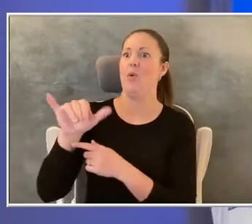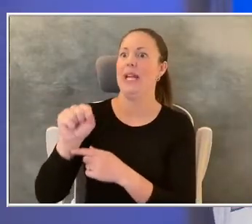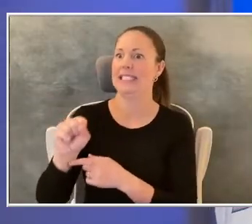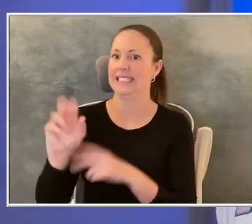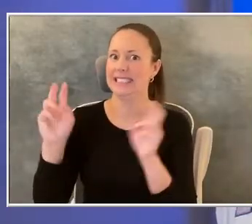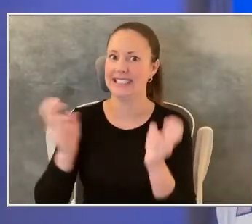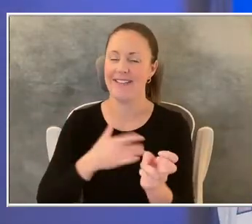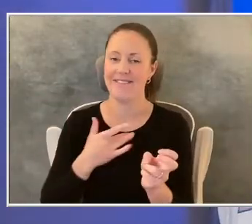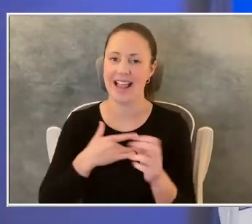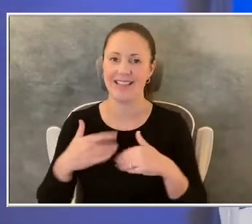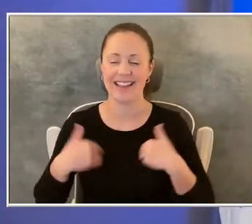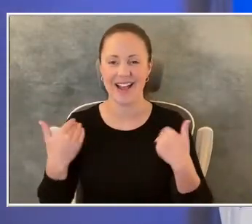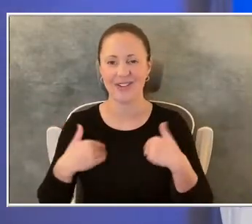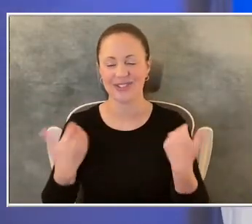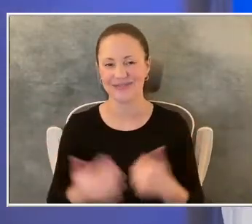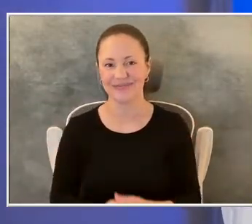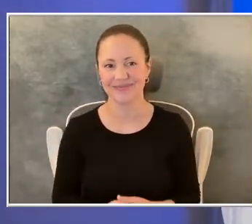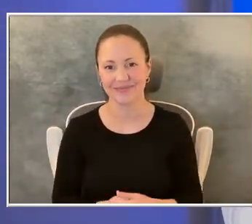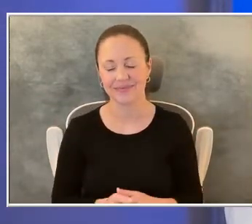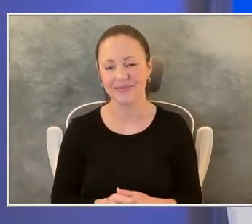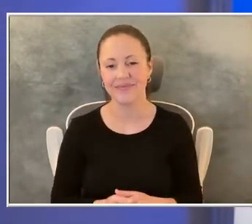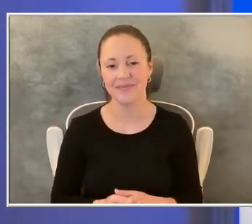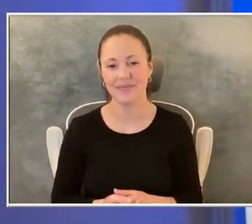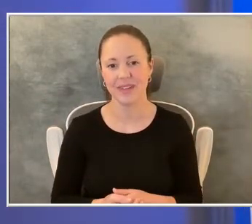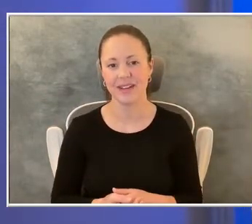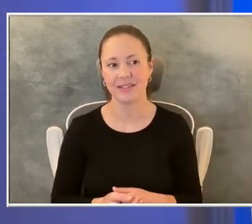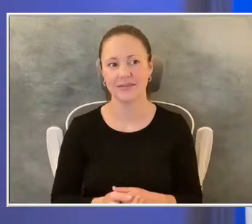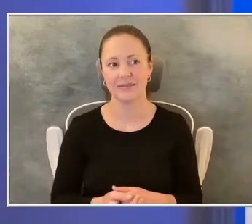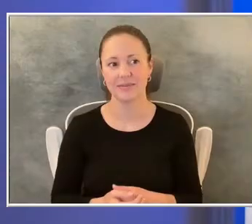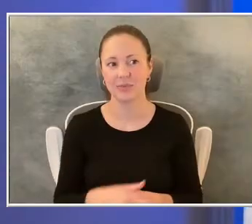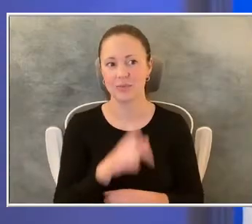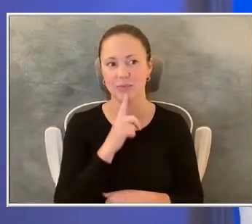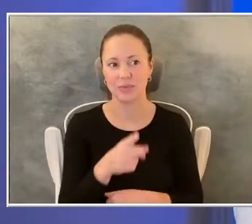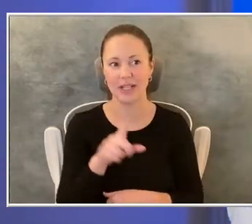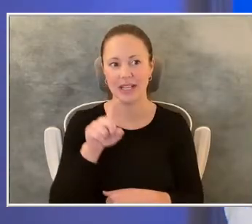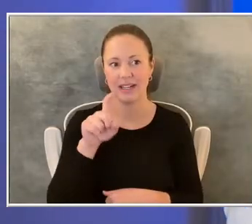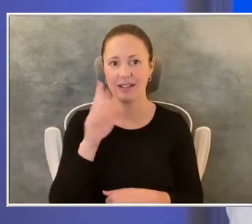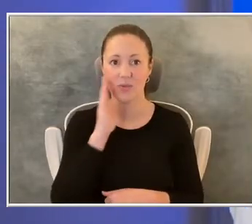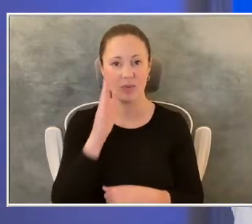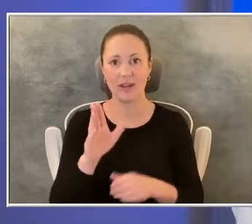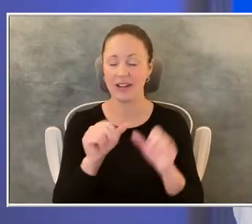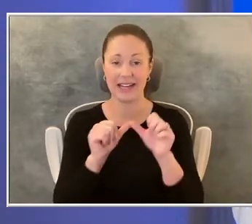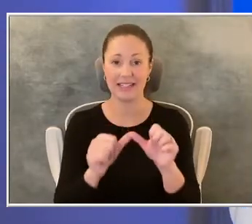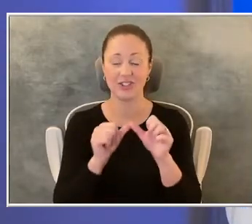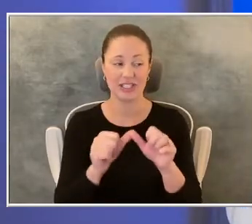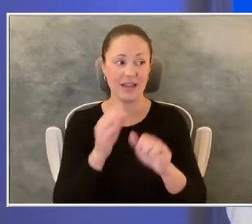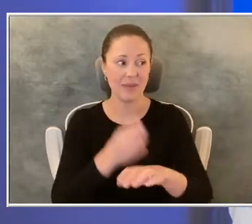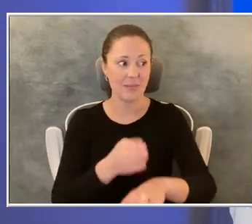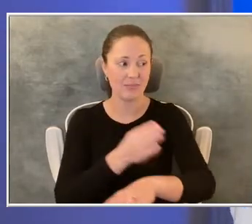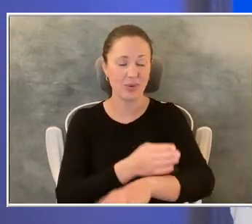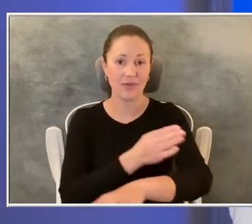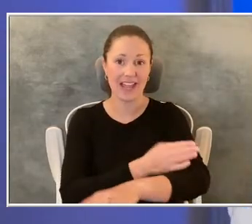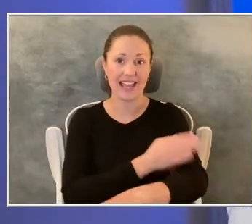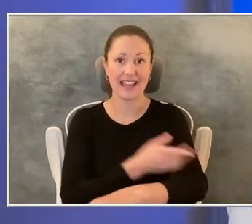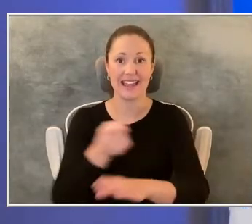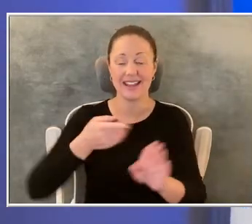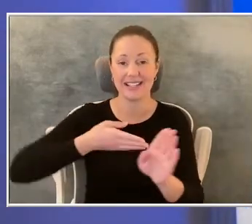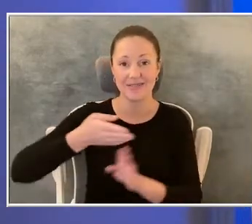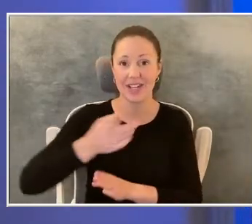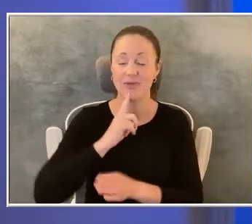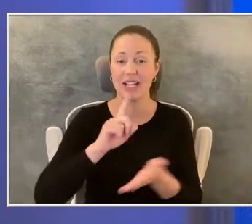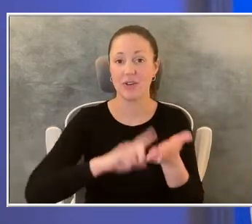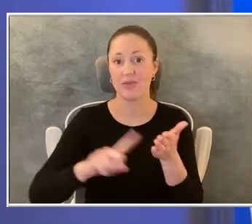No, the takeaway is that, you know, we got to keep advancing this field. Research is a huge component of what we do,